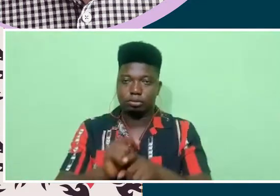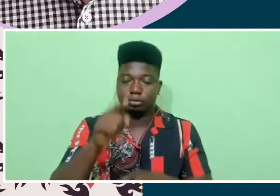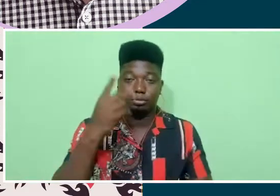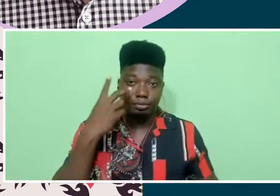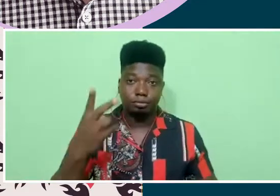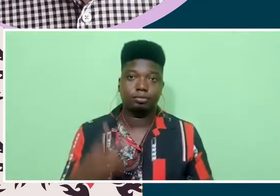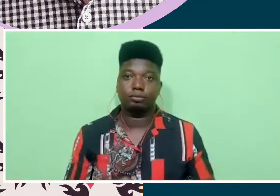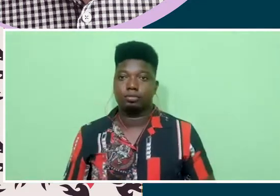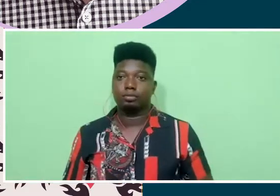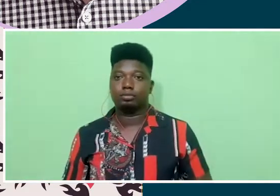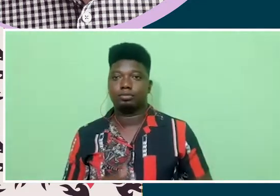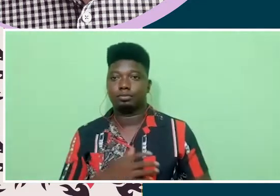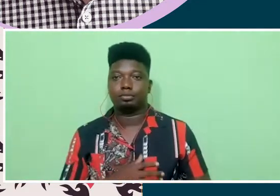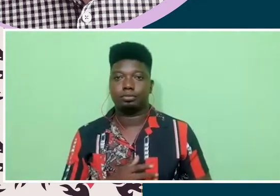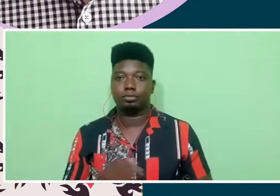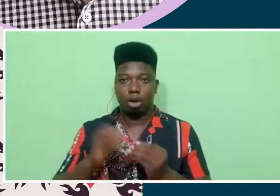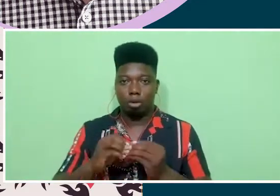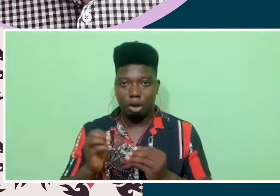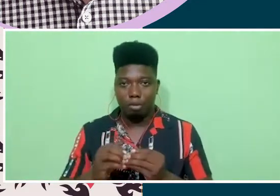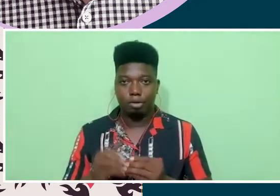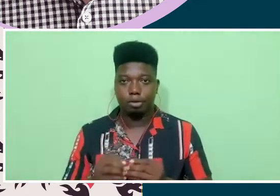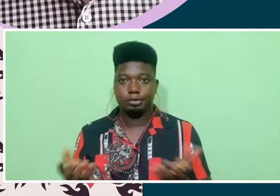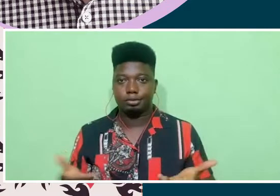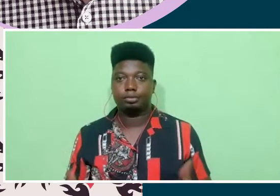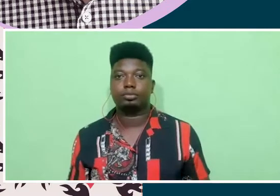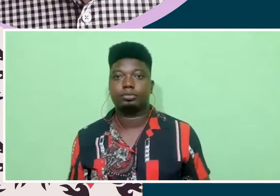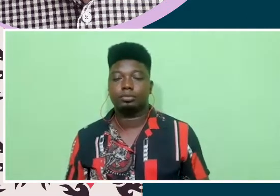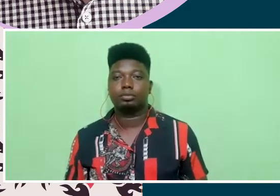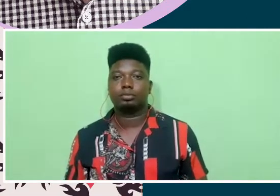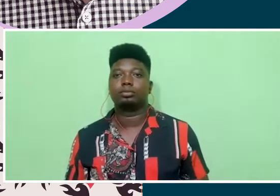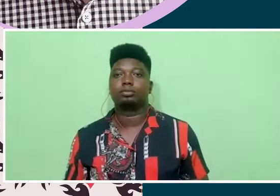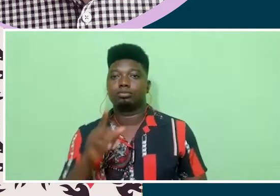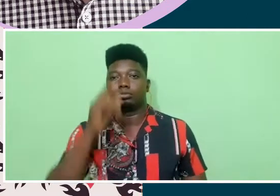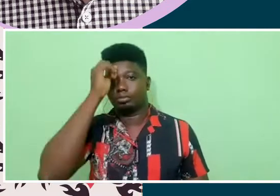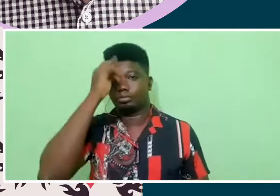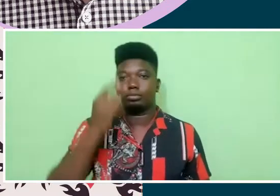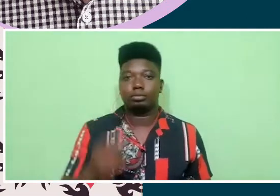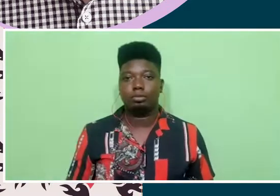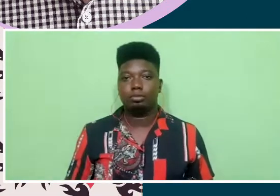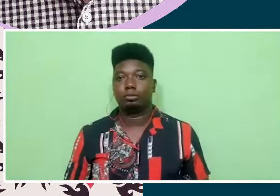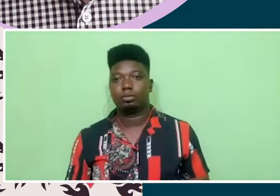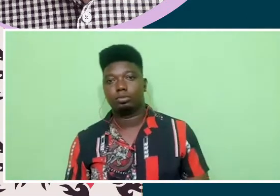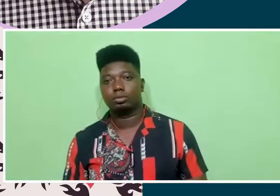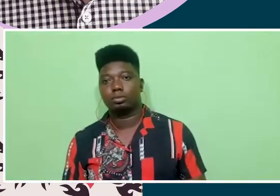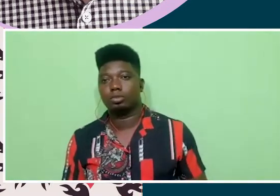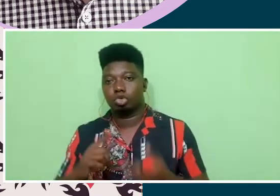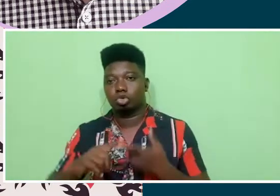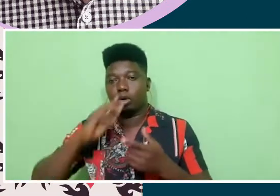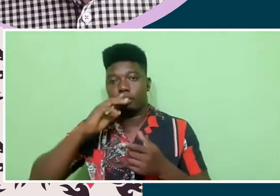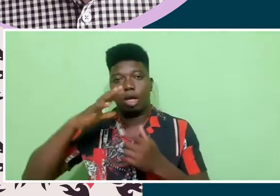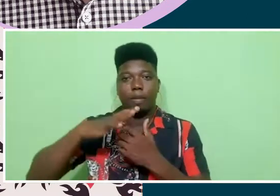see even more and more heroes. So again, we're starting with this very narrow concept of who can be a superhero, which is